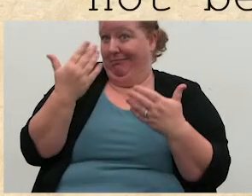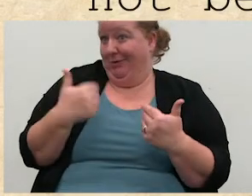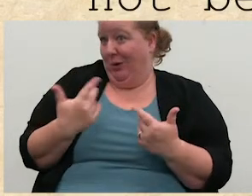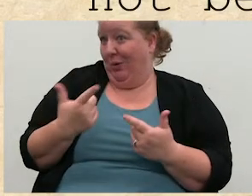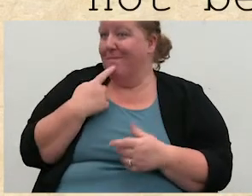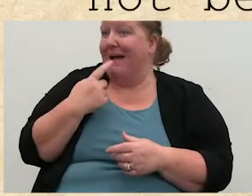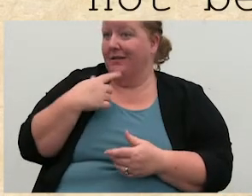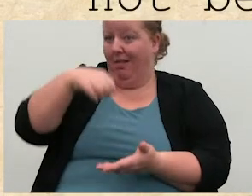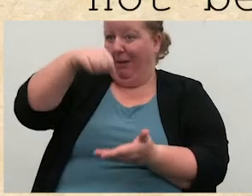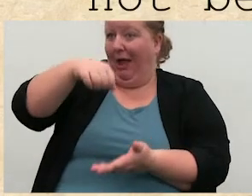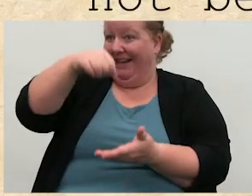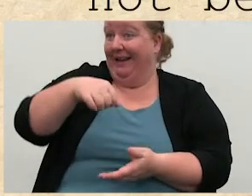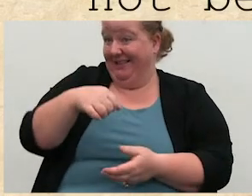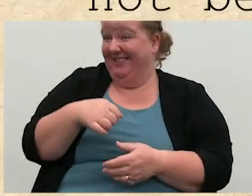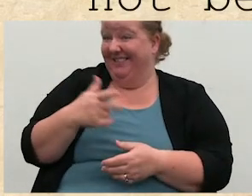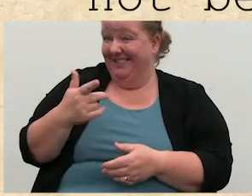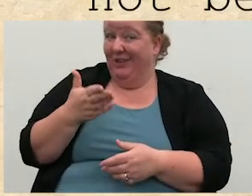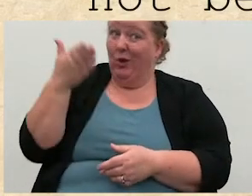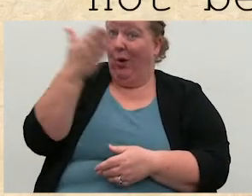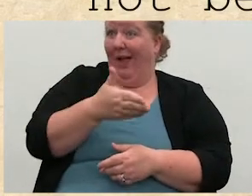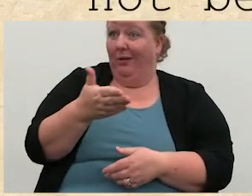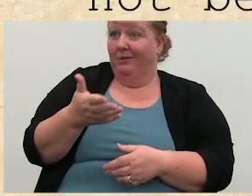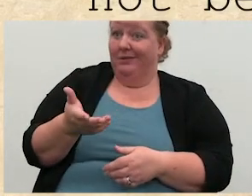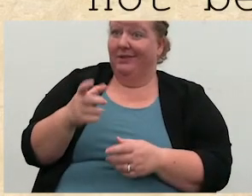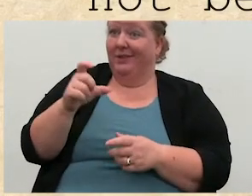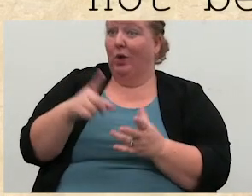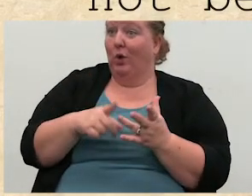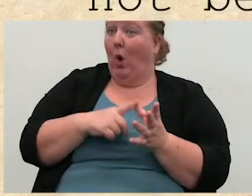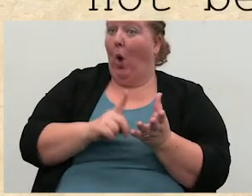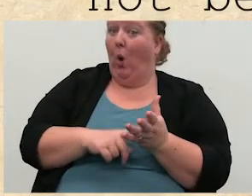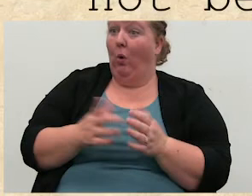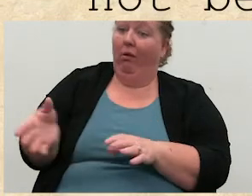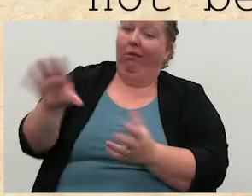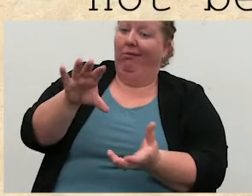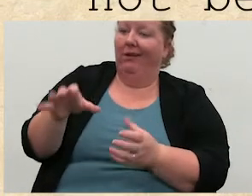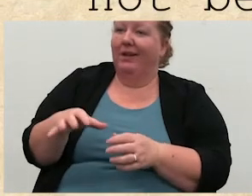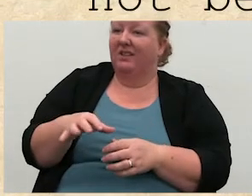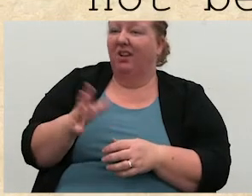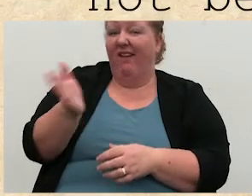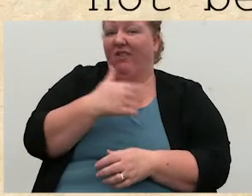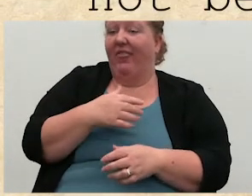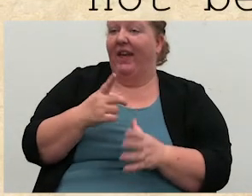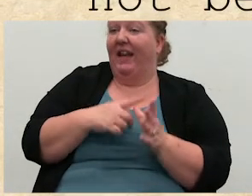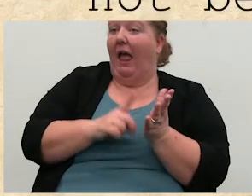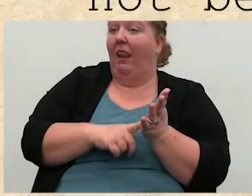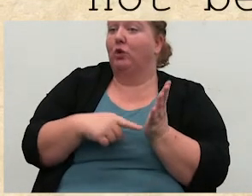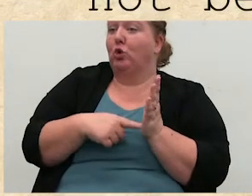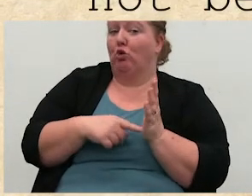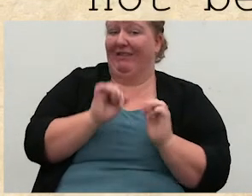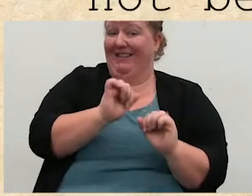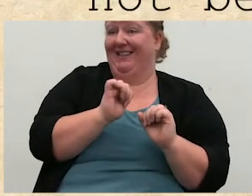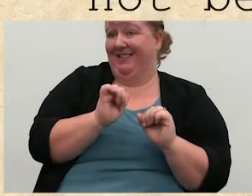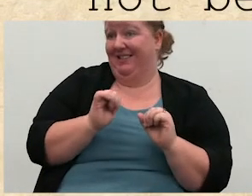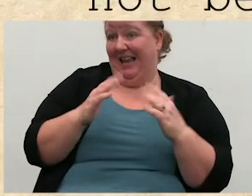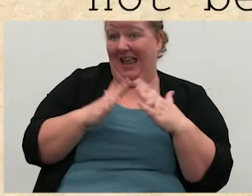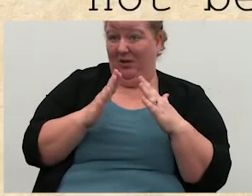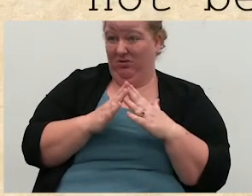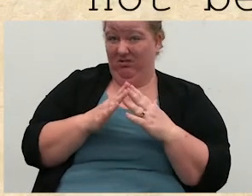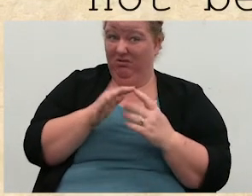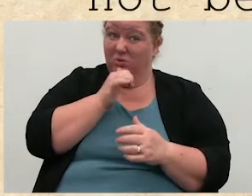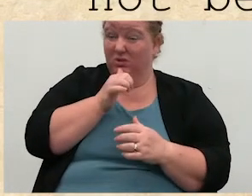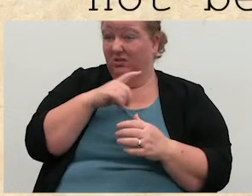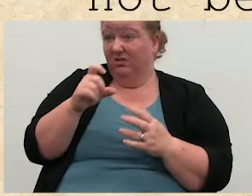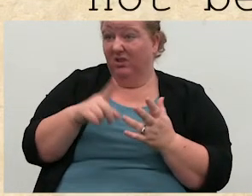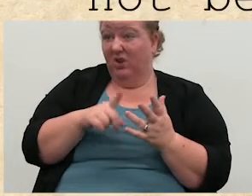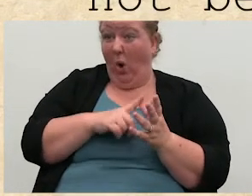metal bucket that you go out and fill with coal, because everything in Alan Turing's house would have run on coal, not just the heating, the